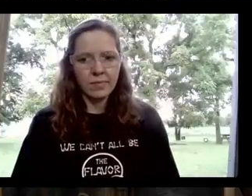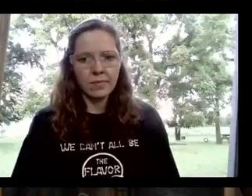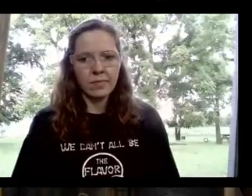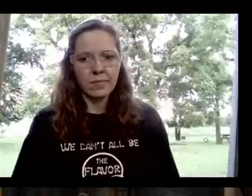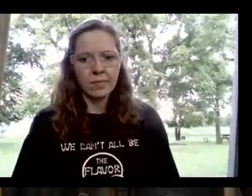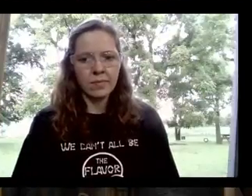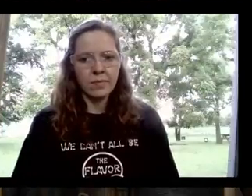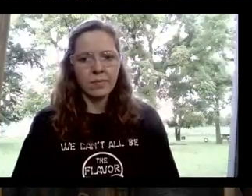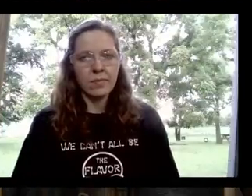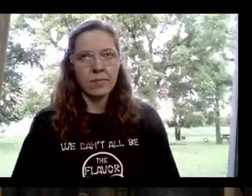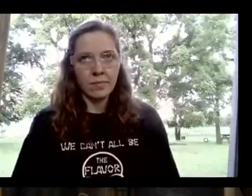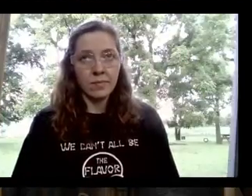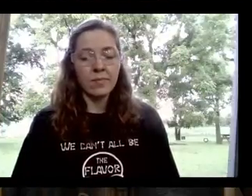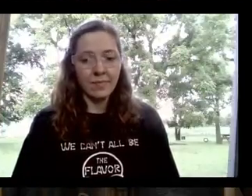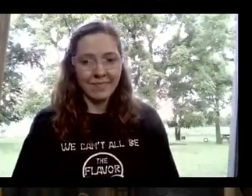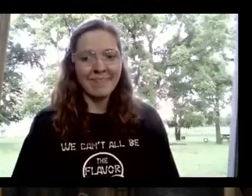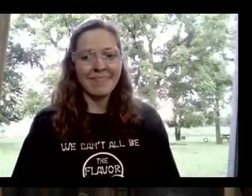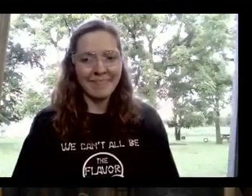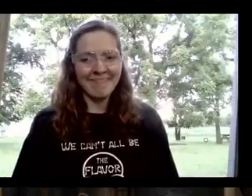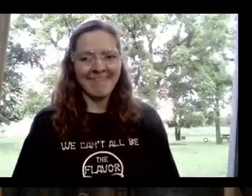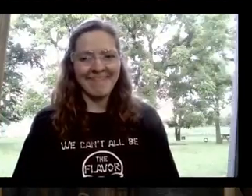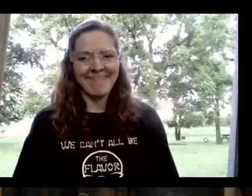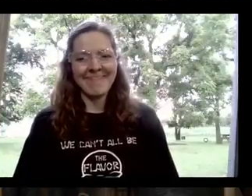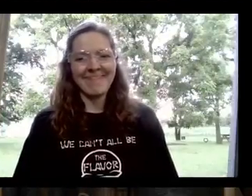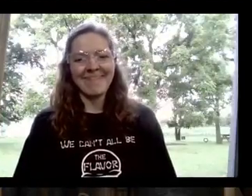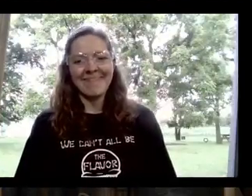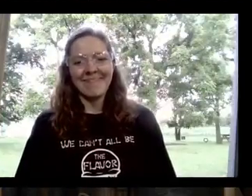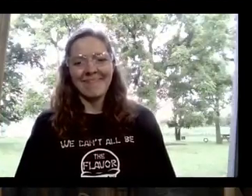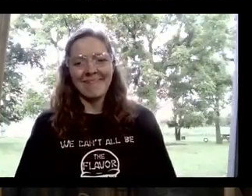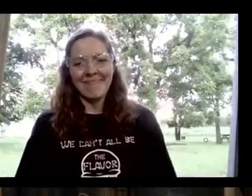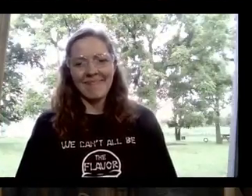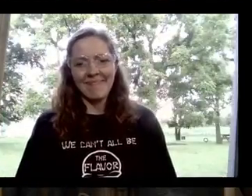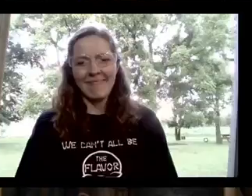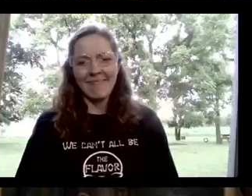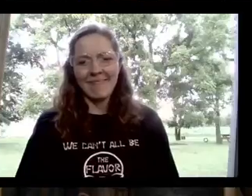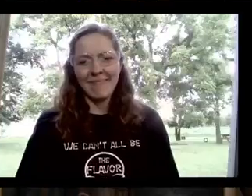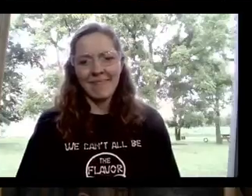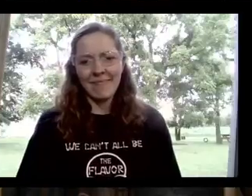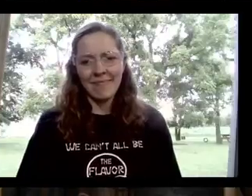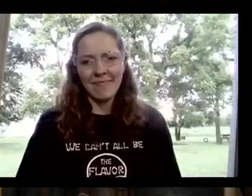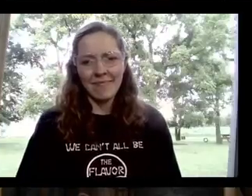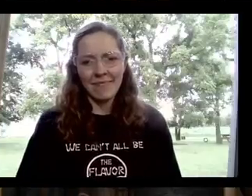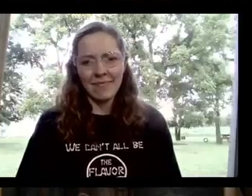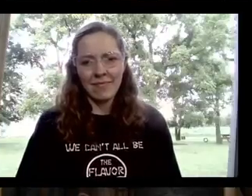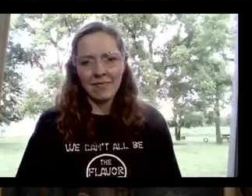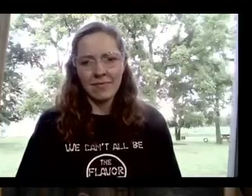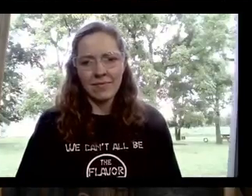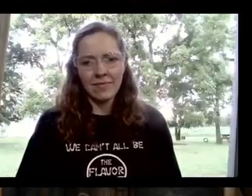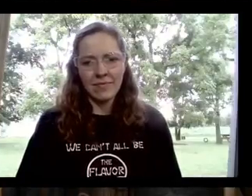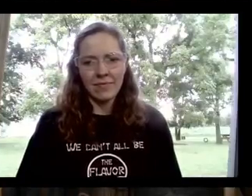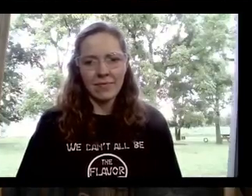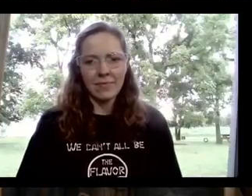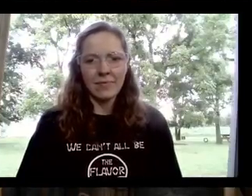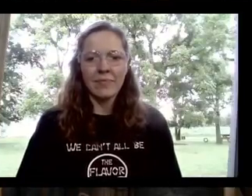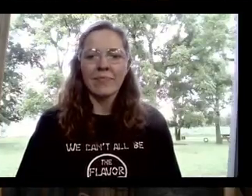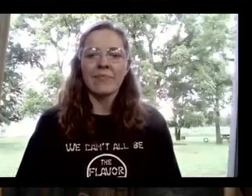2018 now, right? Is that where we're at? Mm-hmm. Okay, so we're in 2018, so you're going to want to look again like, you know,